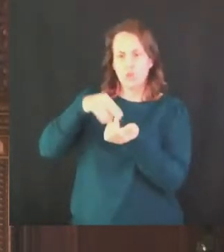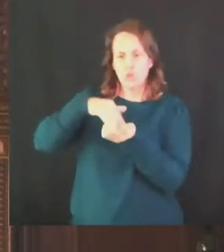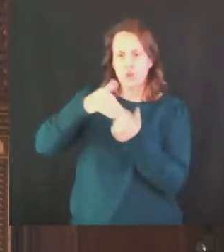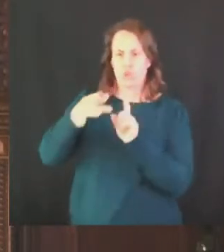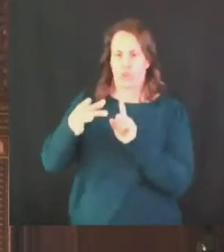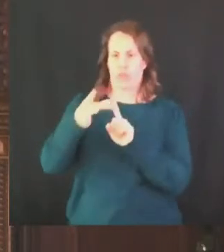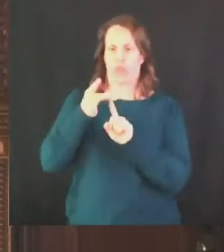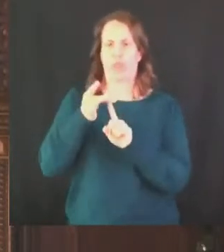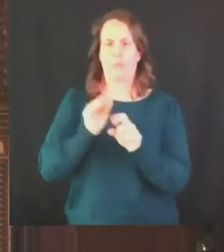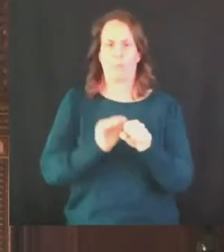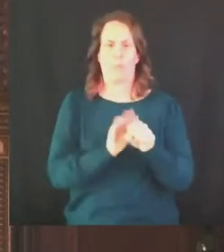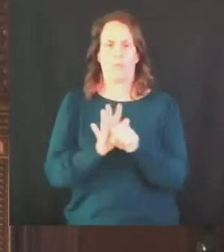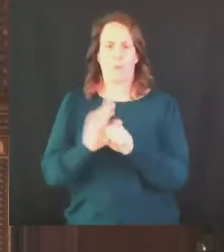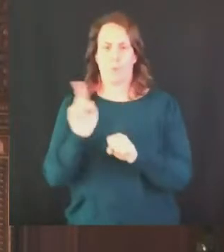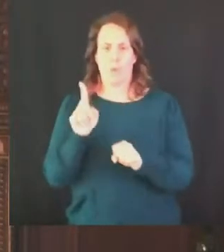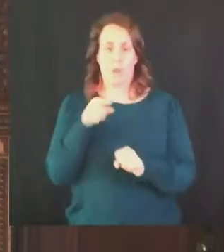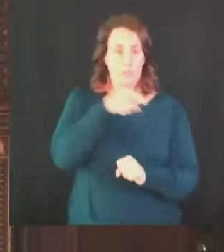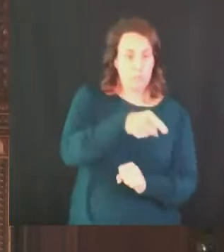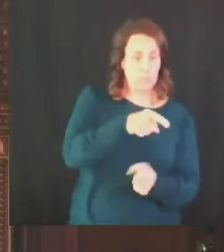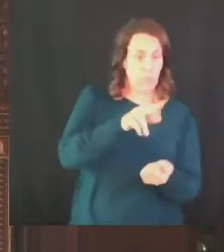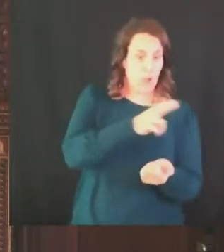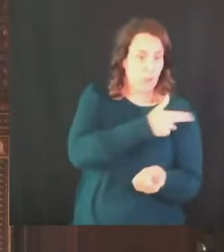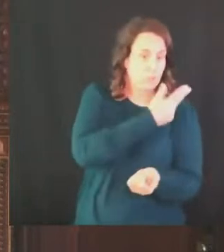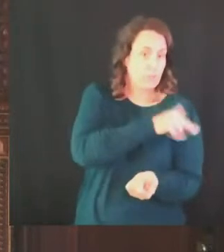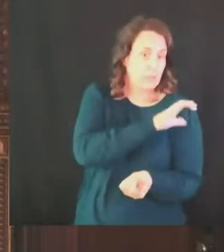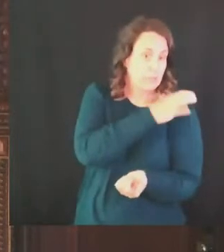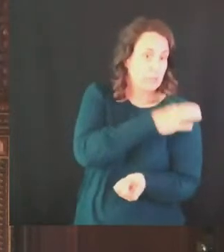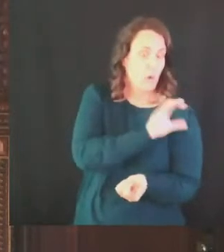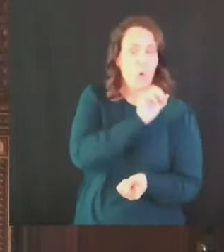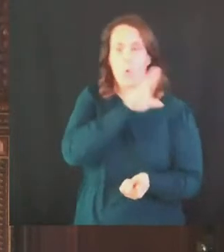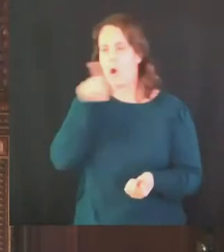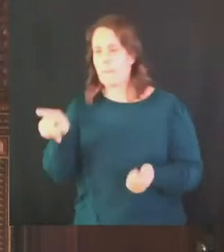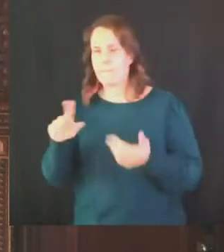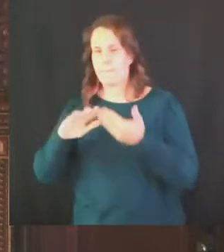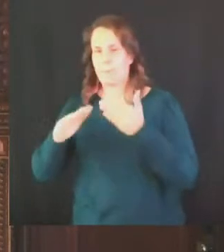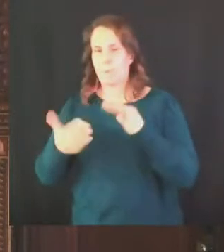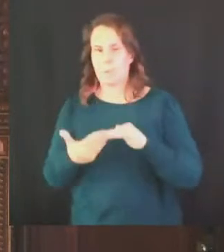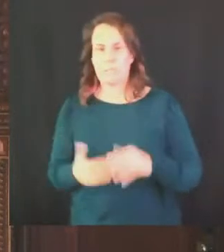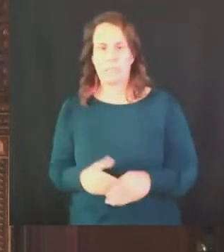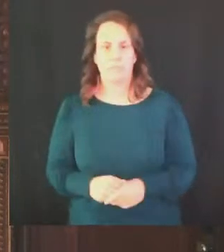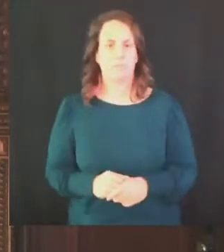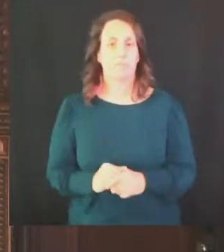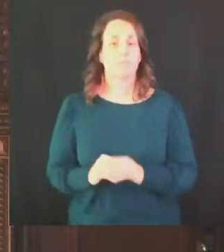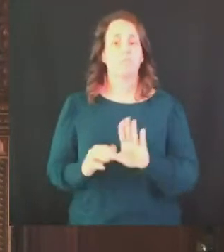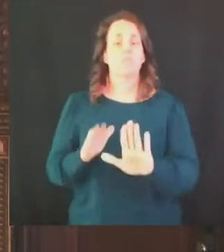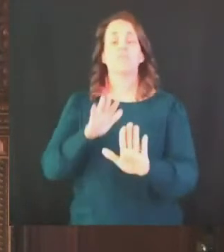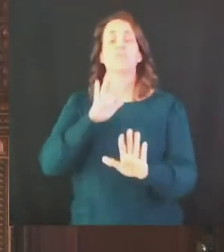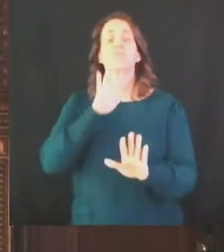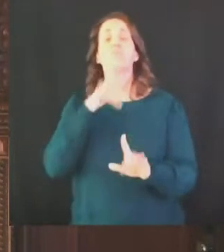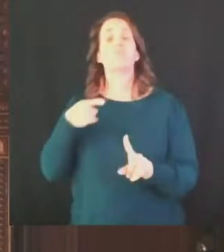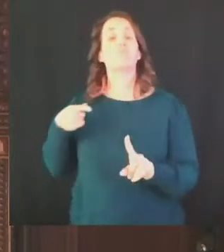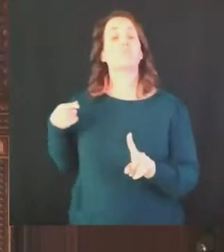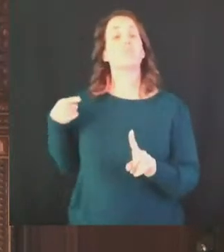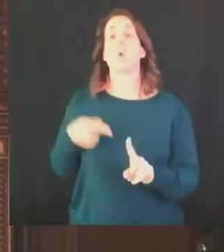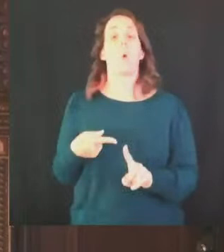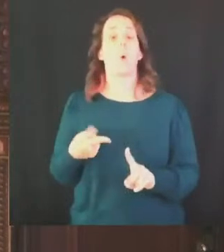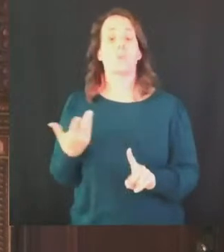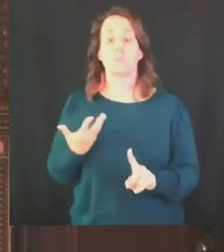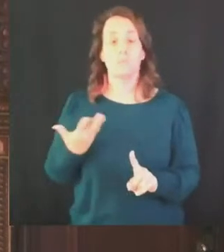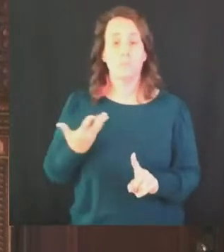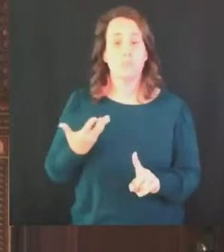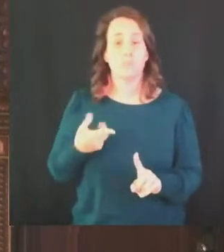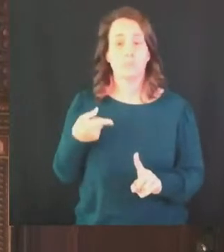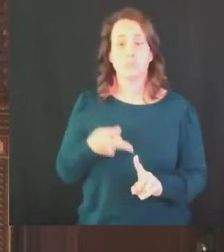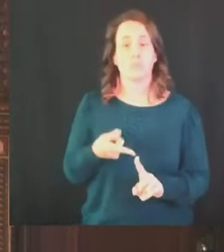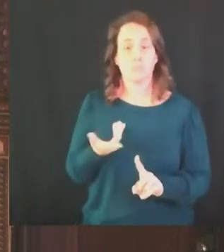sequencing. But I think the more important issue is that the precautions in hospitals, the use of PPE, the droplet